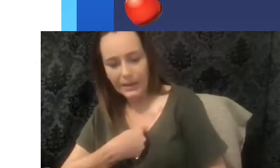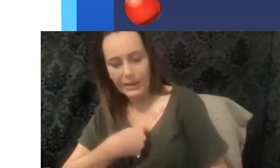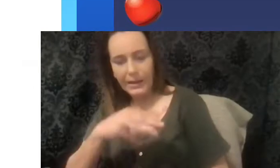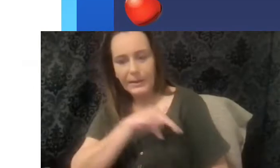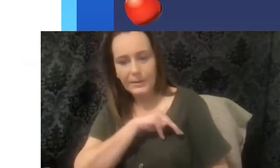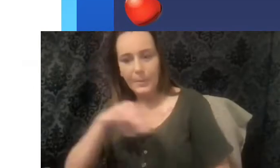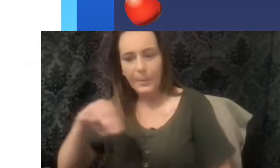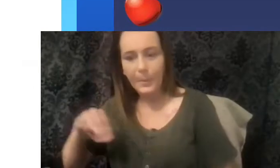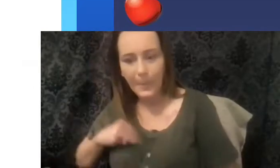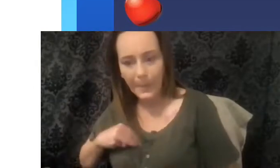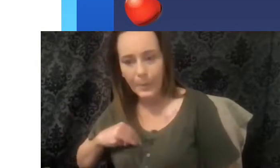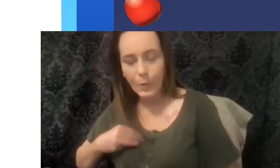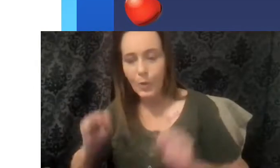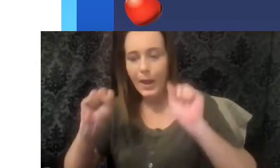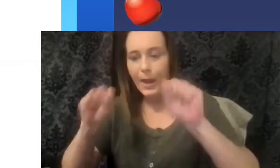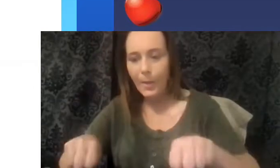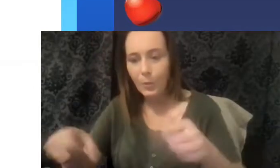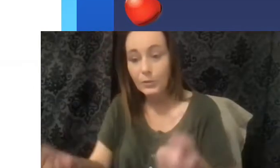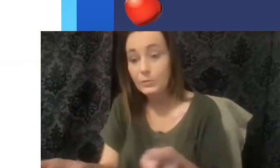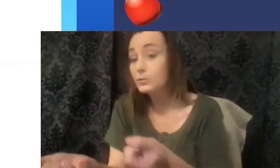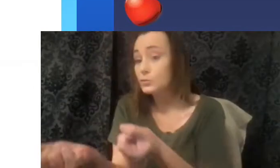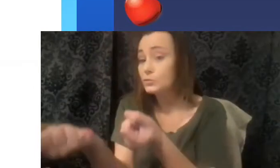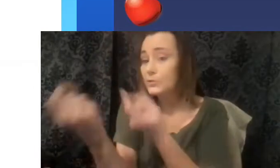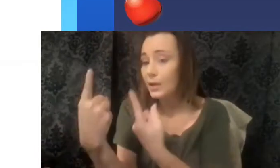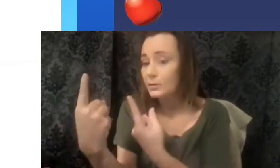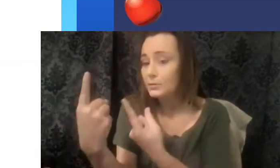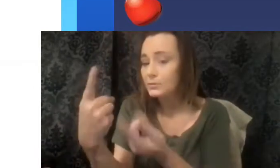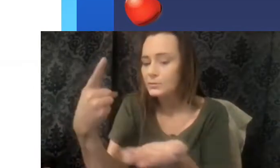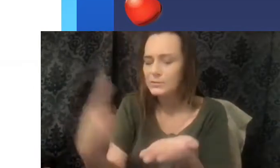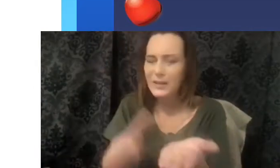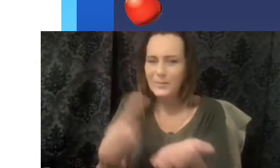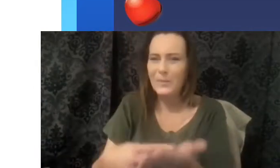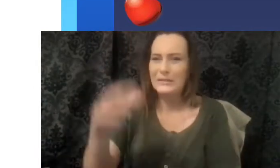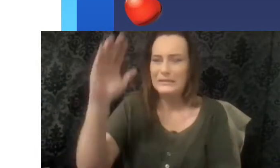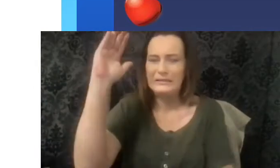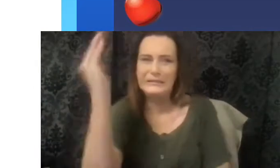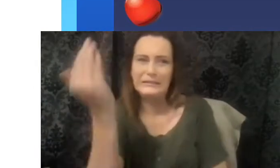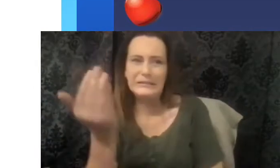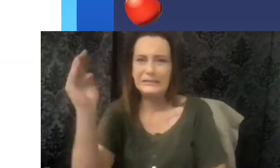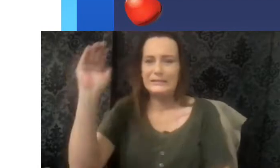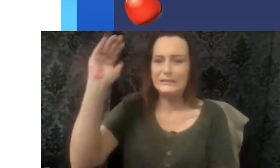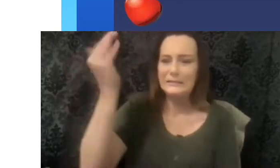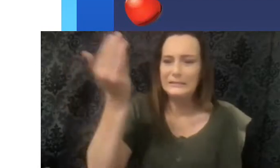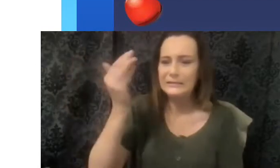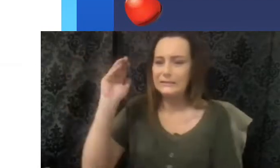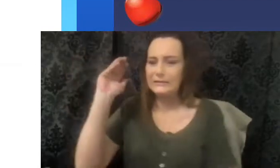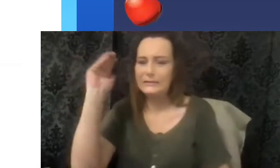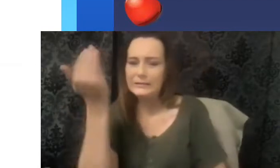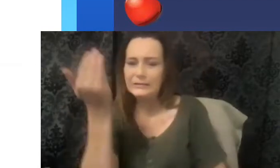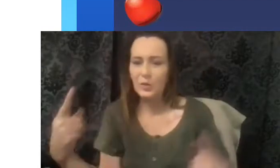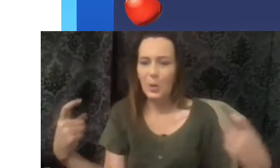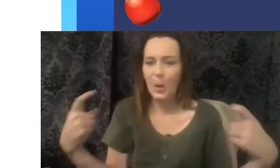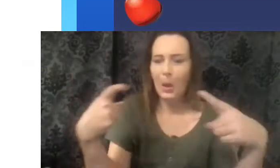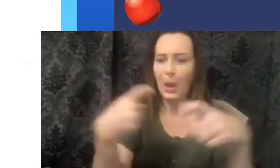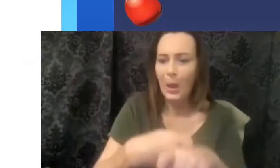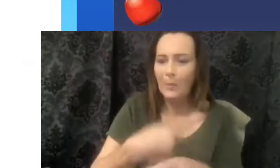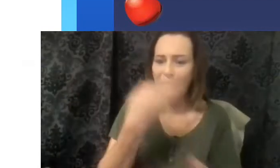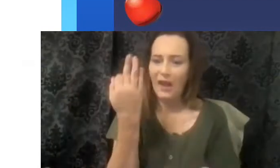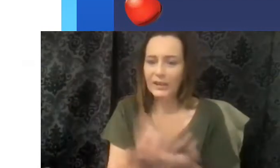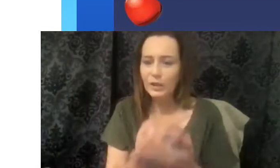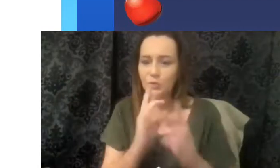being able to understand sometimes what seems like an overly complex financial